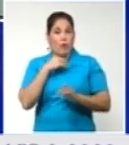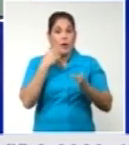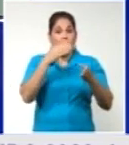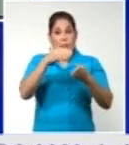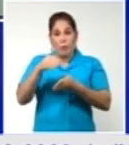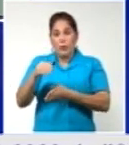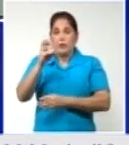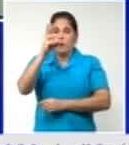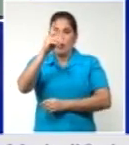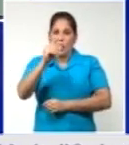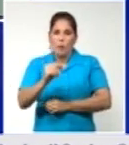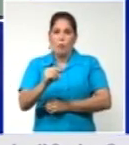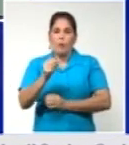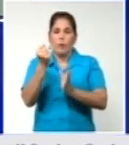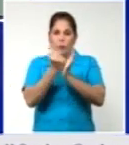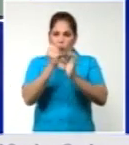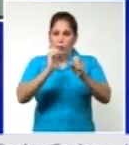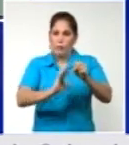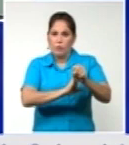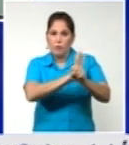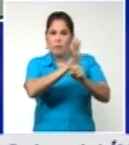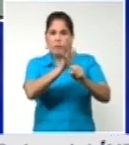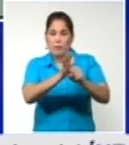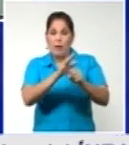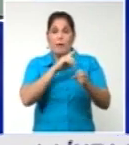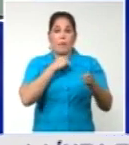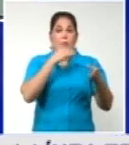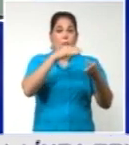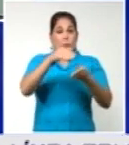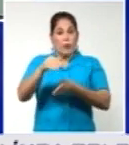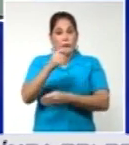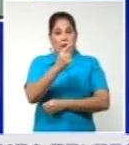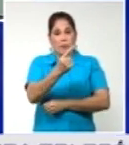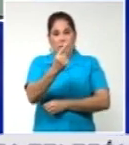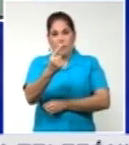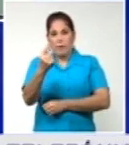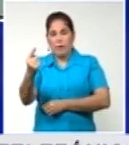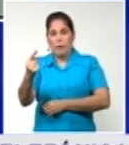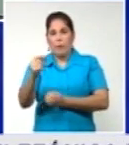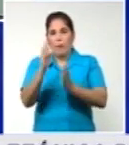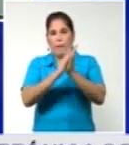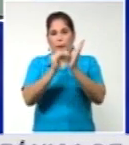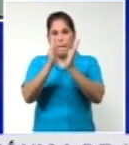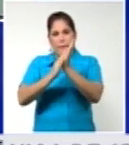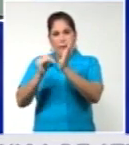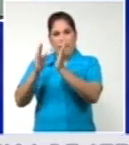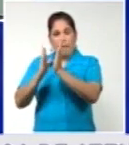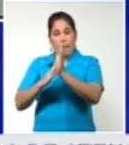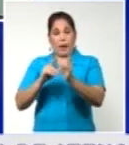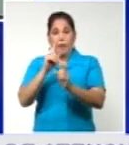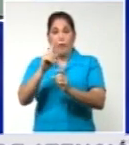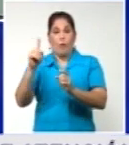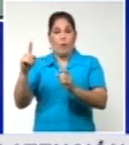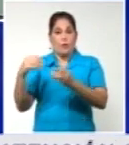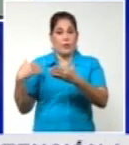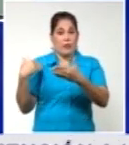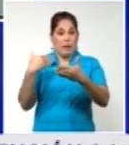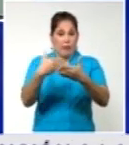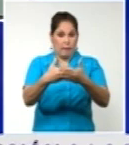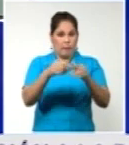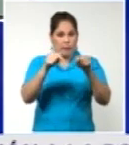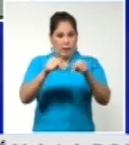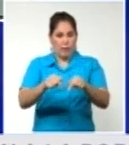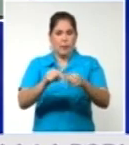in April. This started to drop from May through to July, before spiking again in August through to